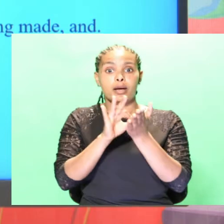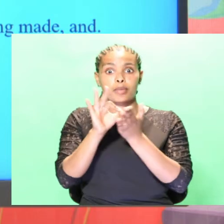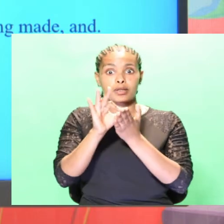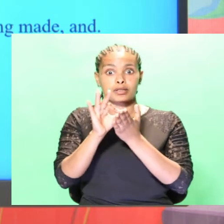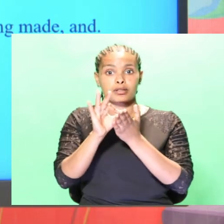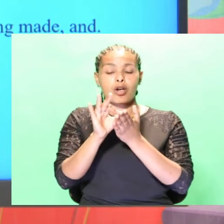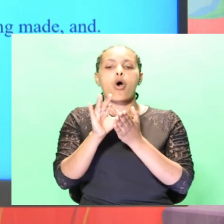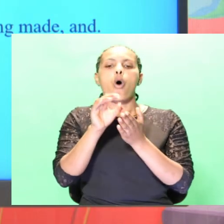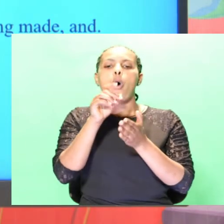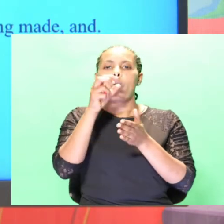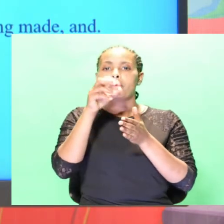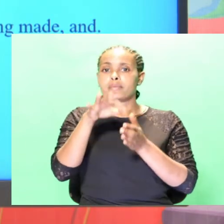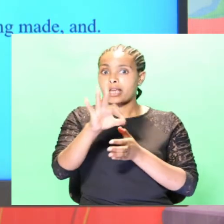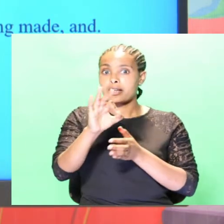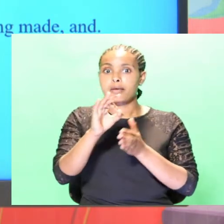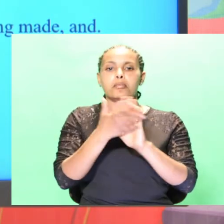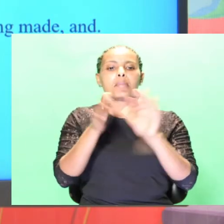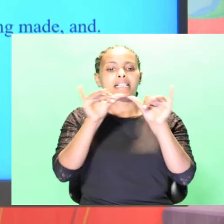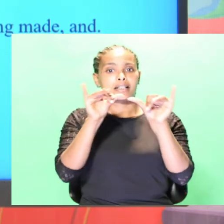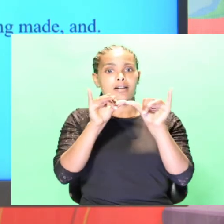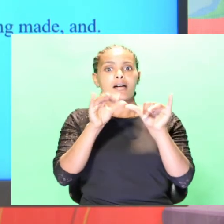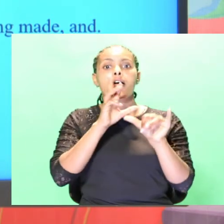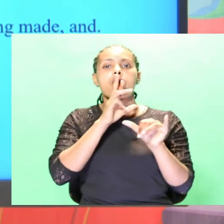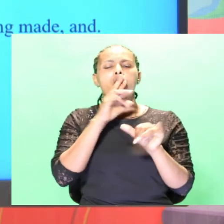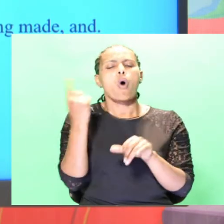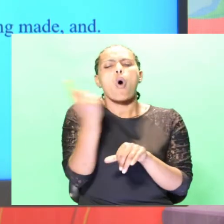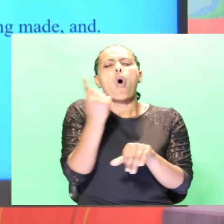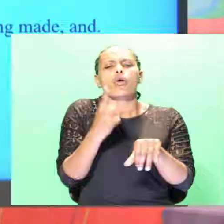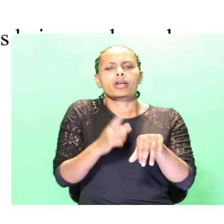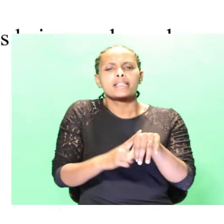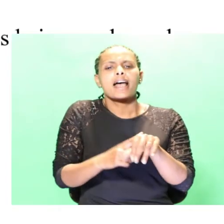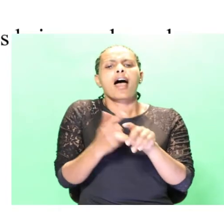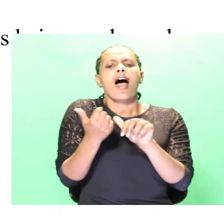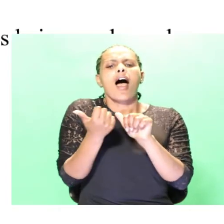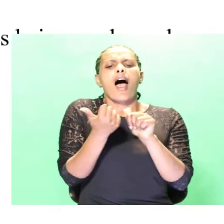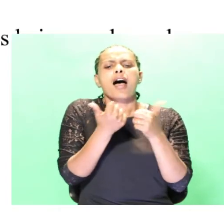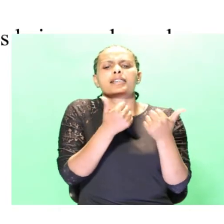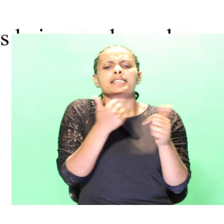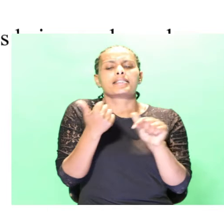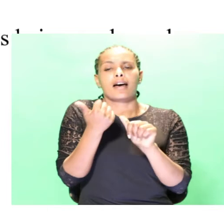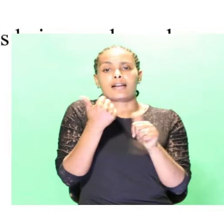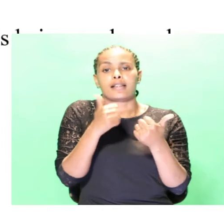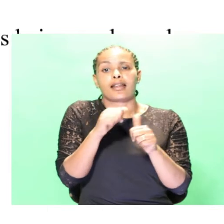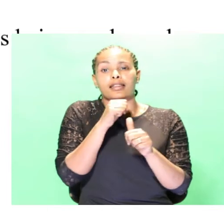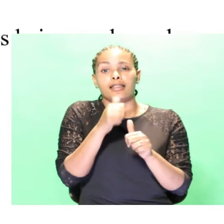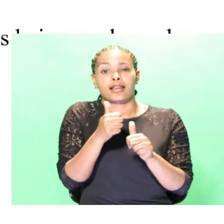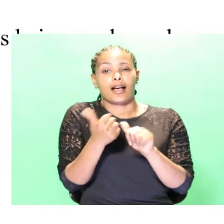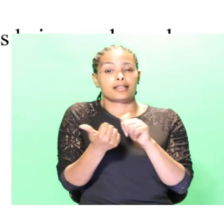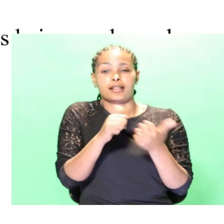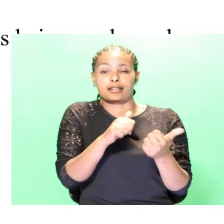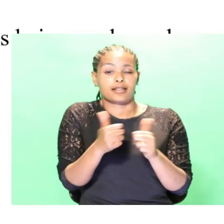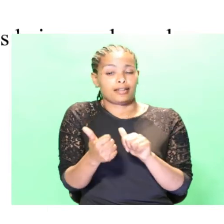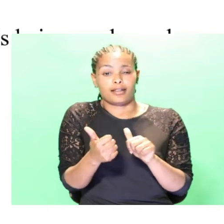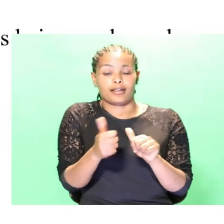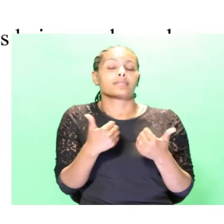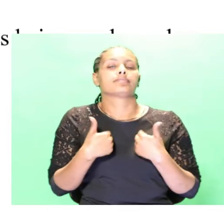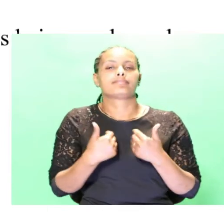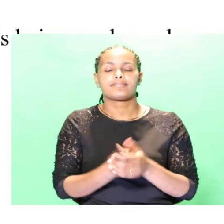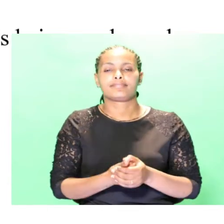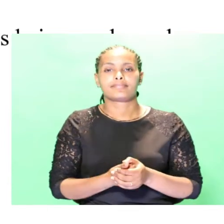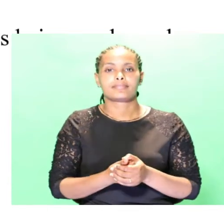numbers obtained by measurements are always uncertain. They have some